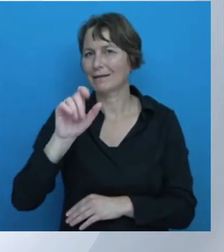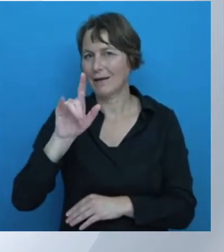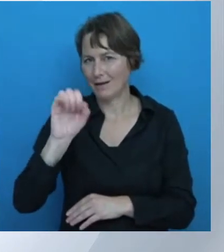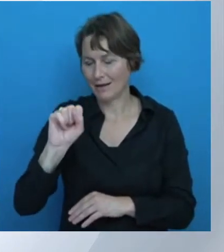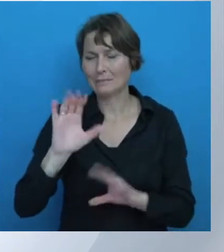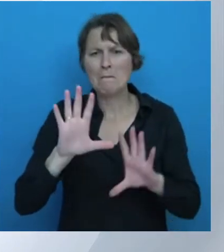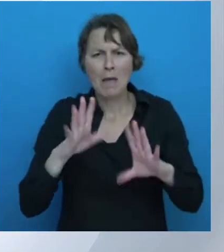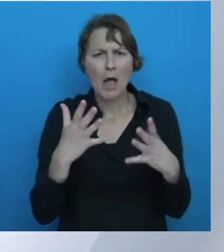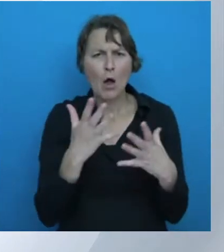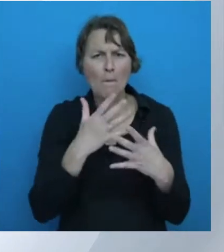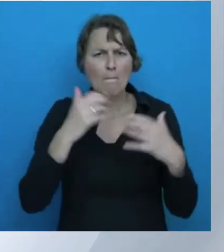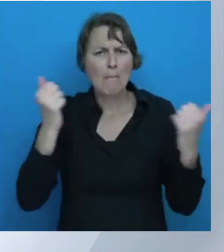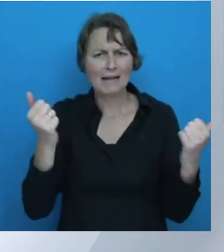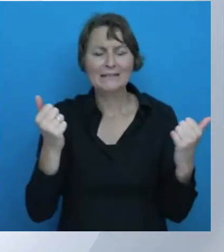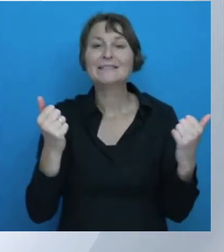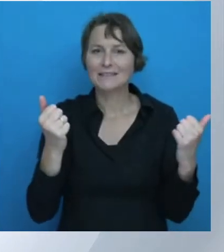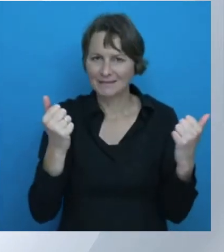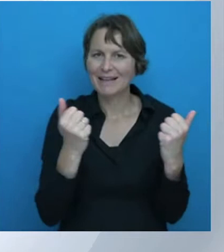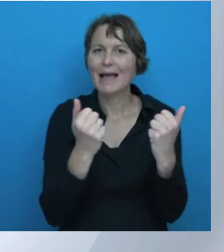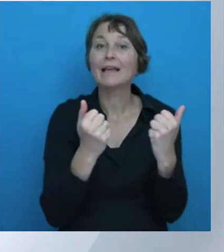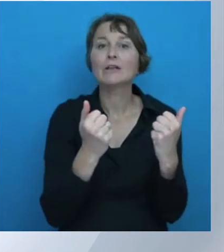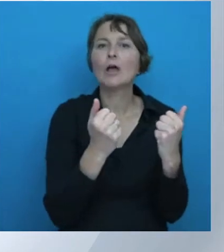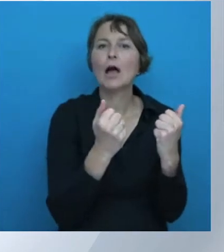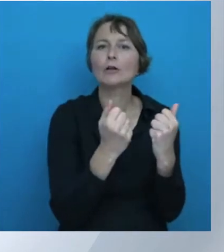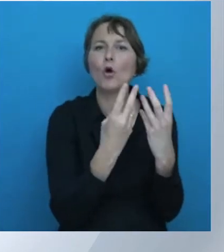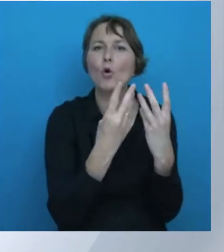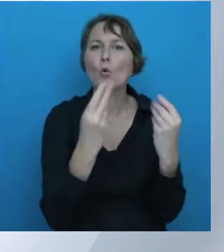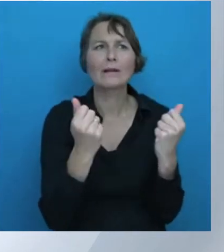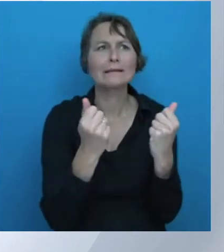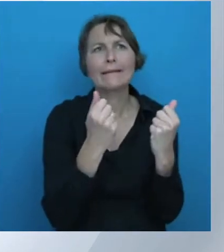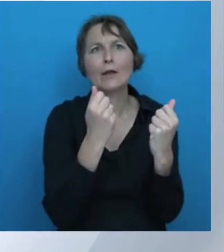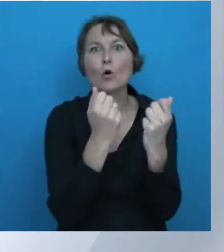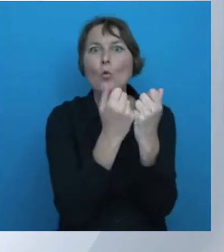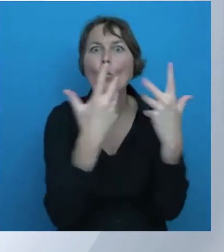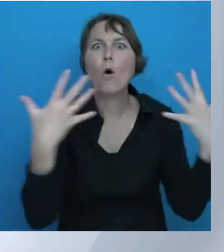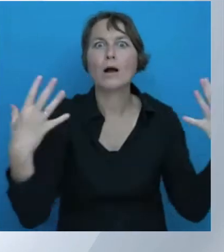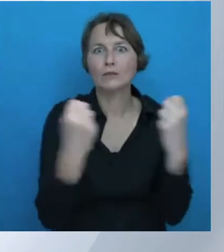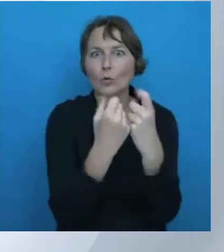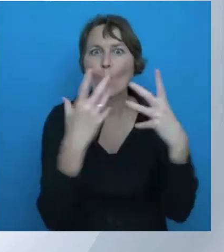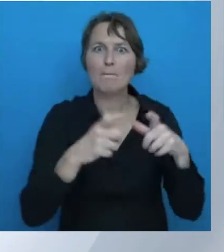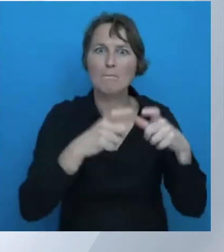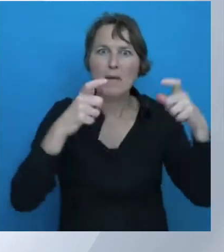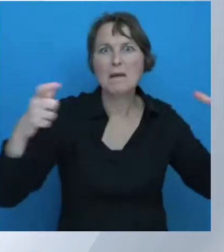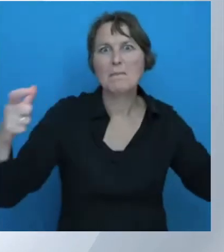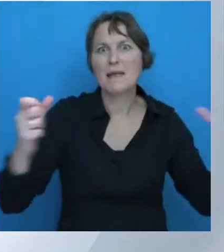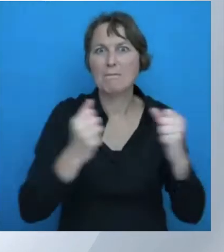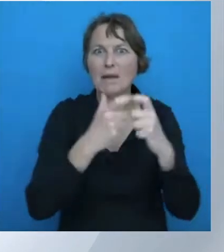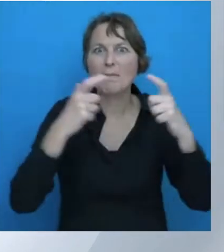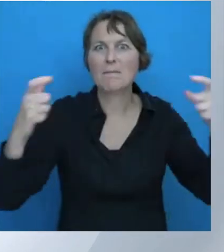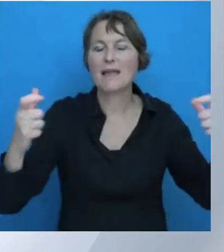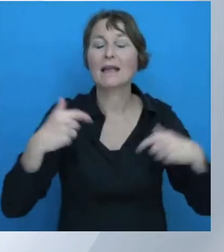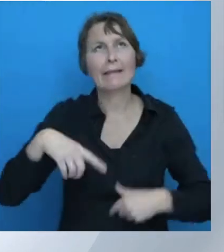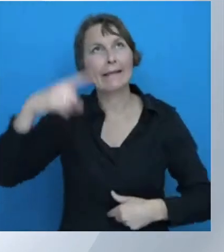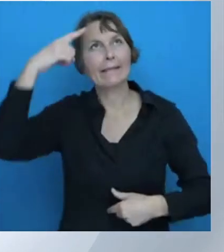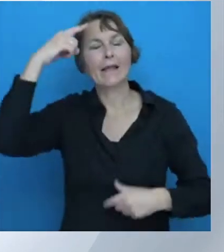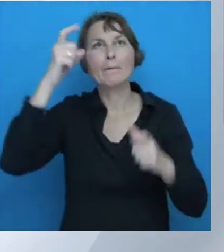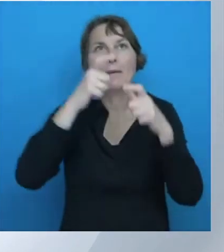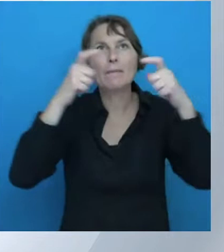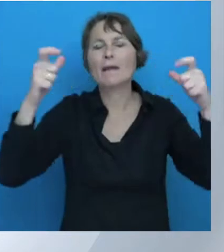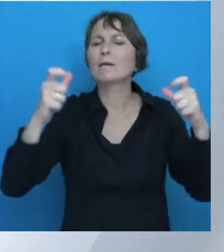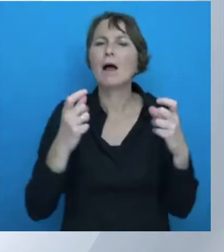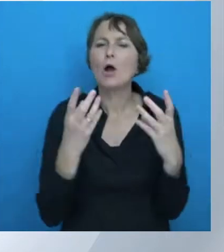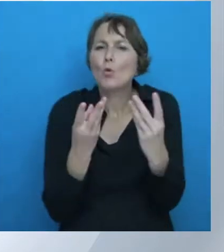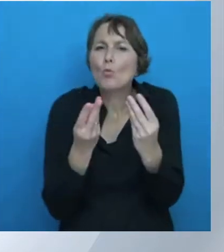the quantity of life. More, bigger, consumption, bigger. Because we're living longer,